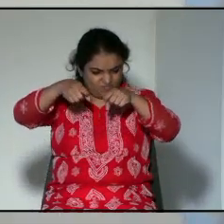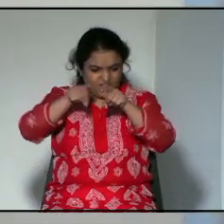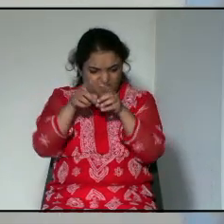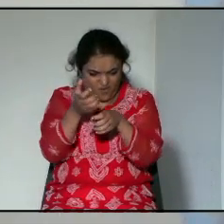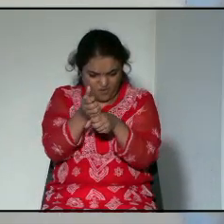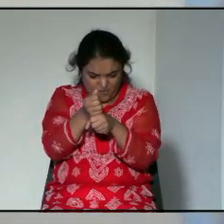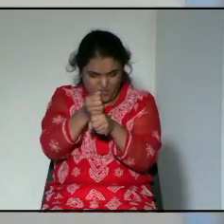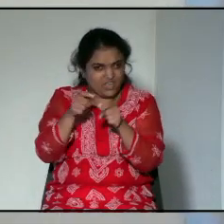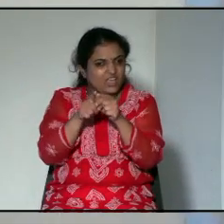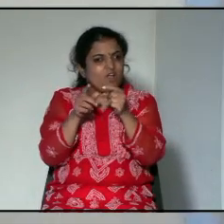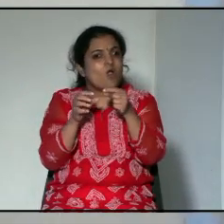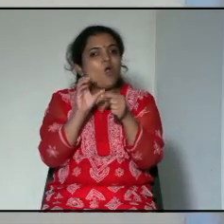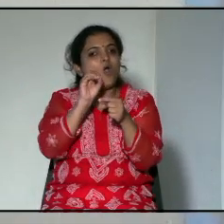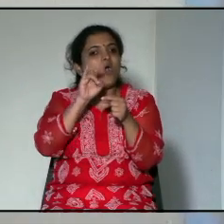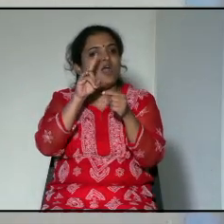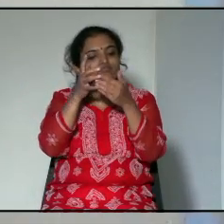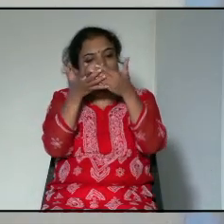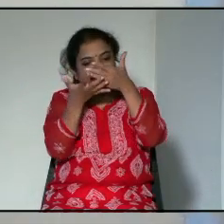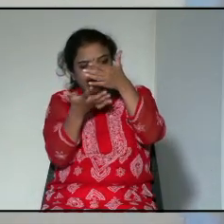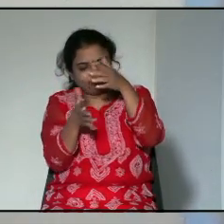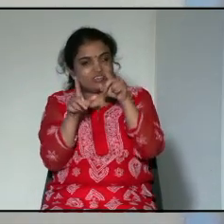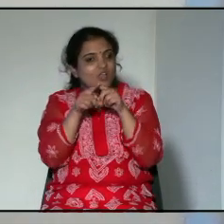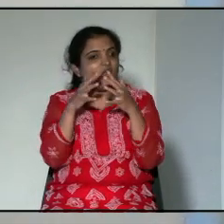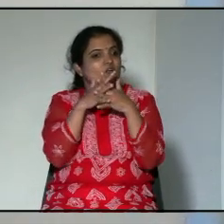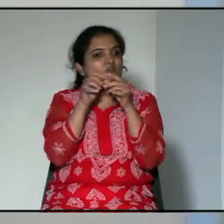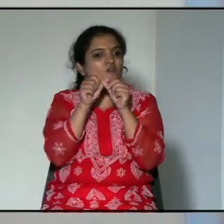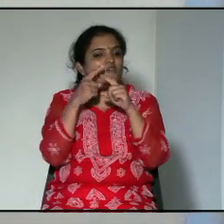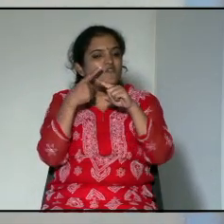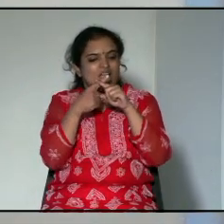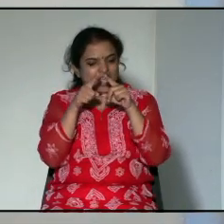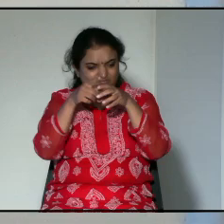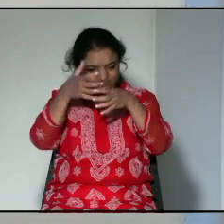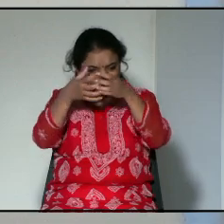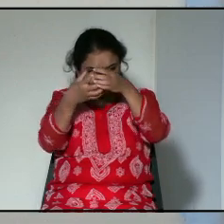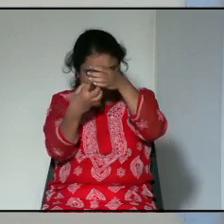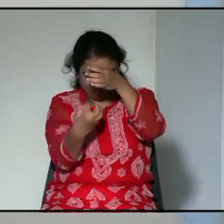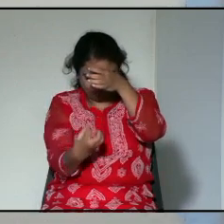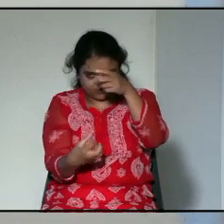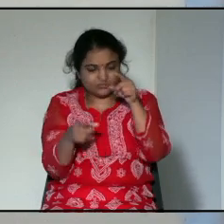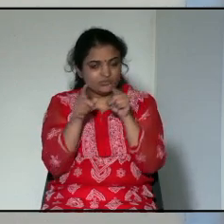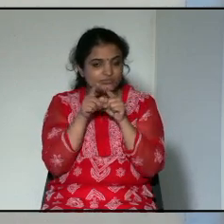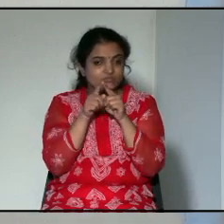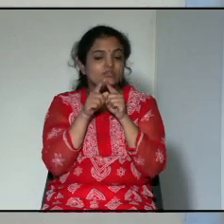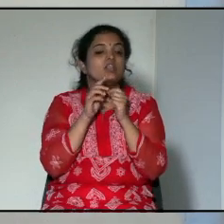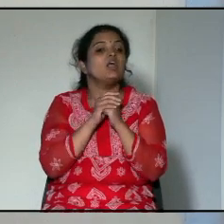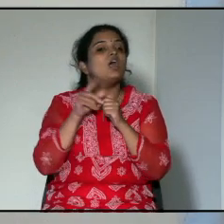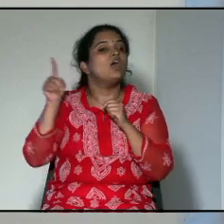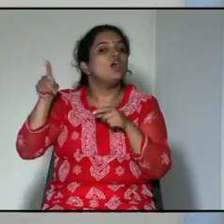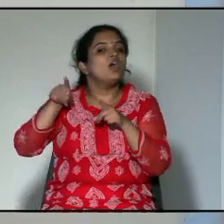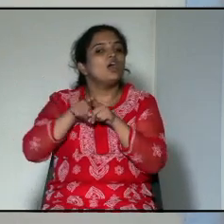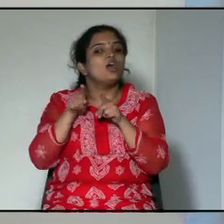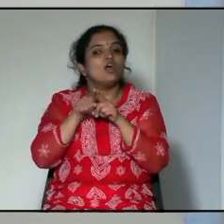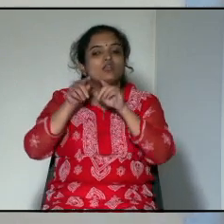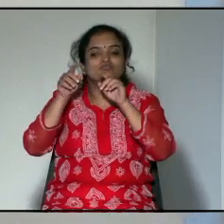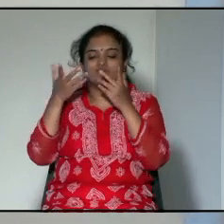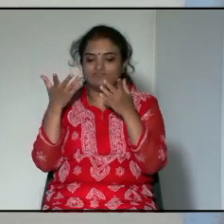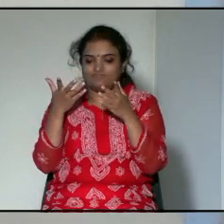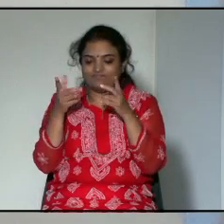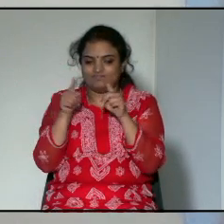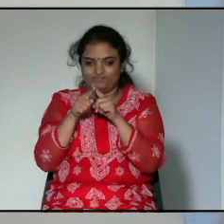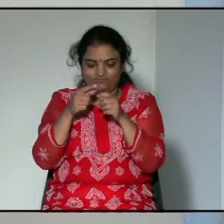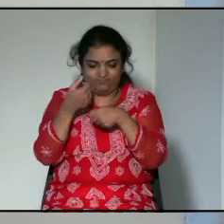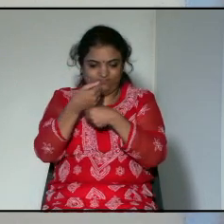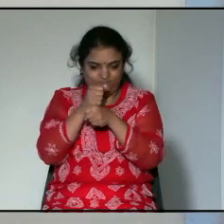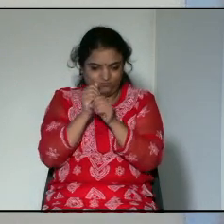and complex forms of single or group figures, each of these 3 stages of making the mold would become more elaborate.